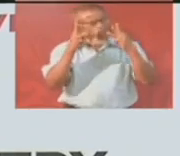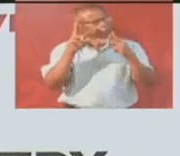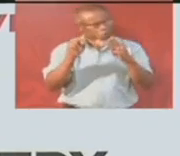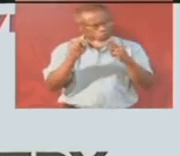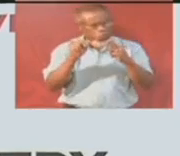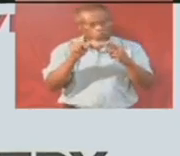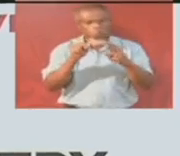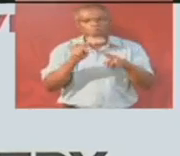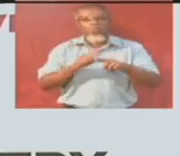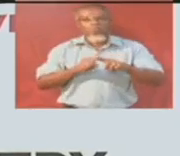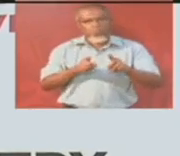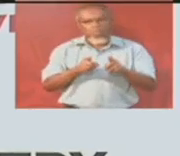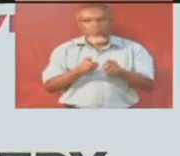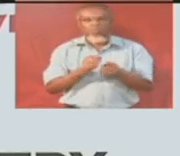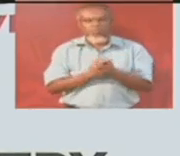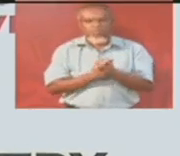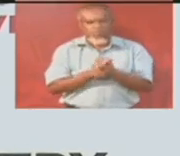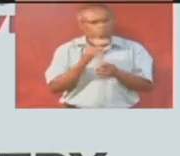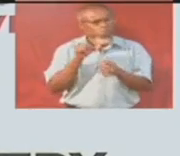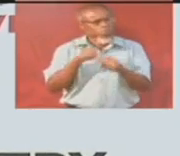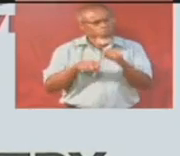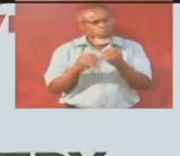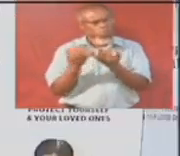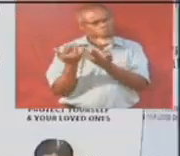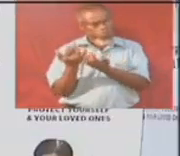chain. All right? Thank you very much.